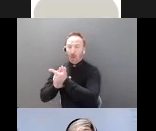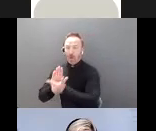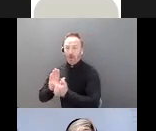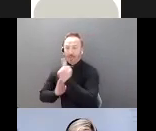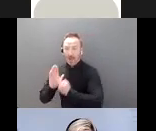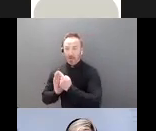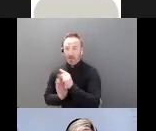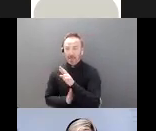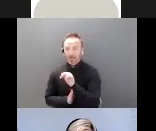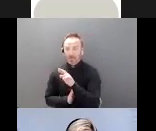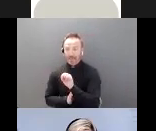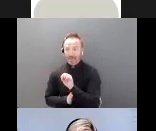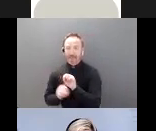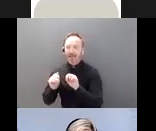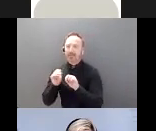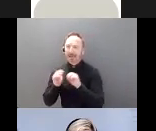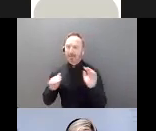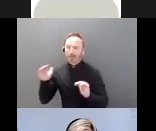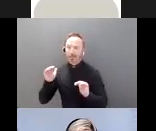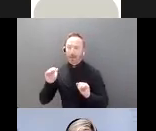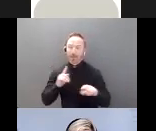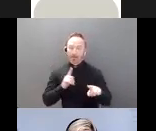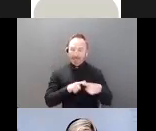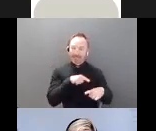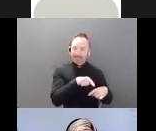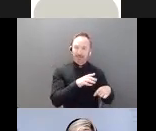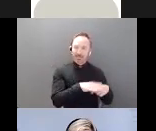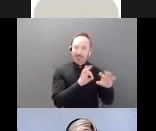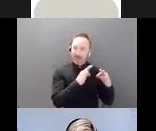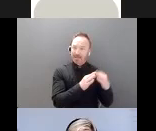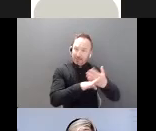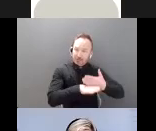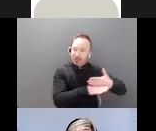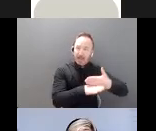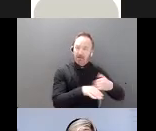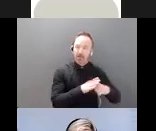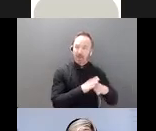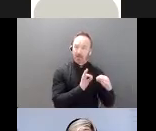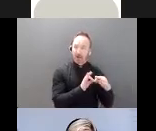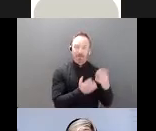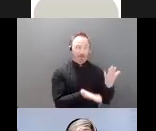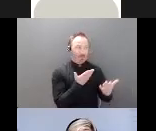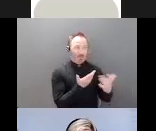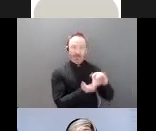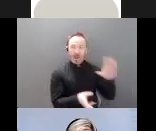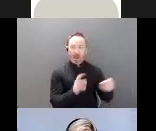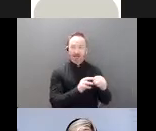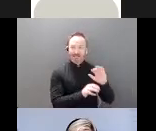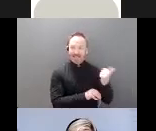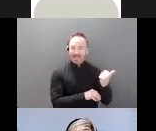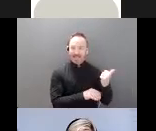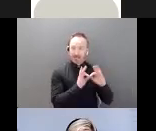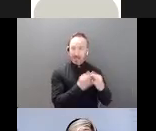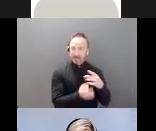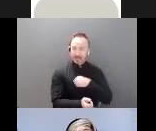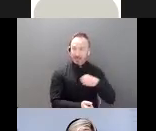they're also can be shared across the family, right? So you could have a family that, there's 10 family members and they can share these,